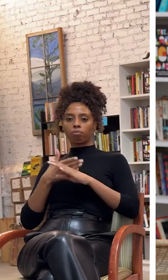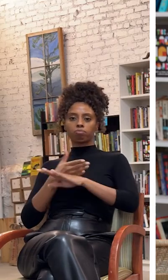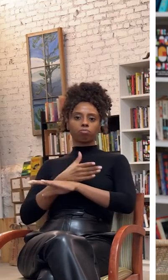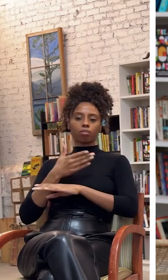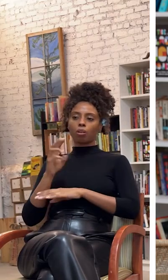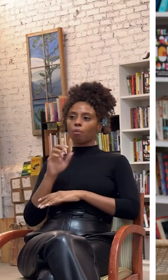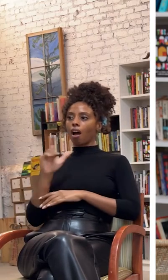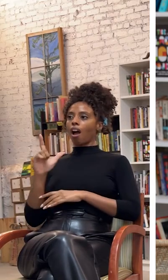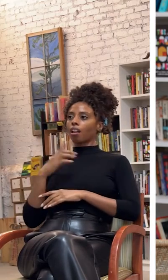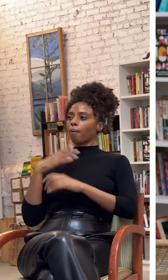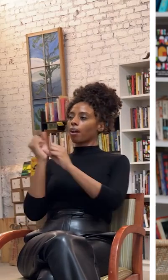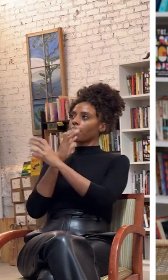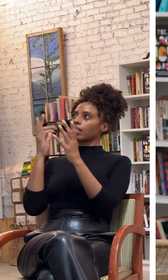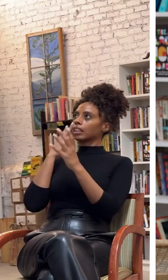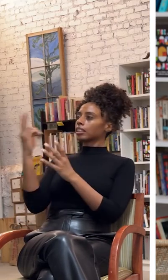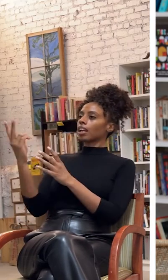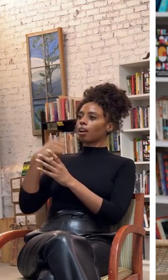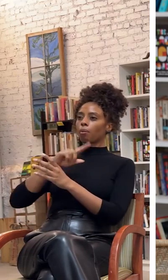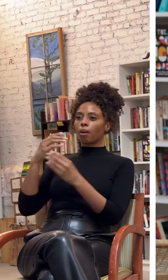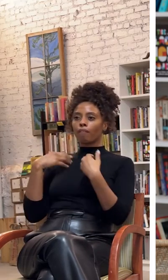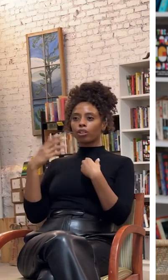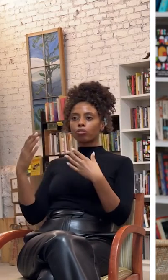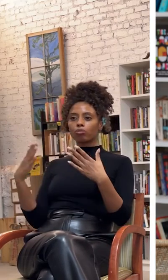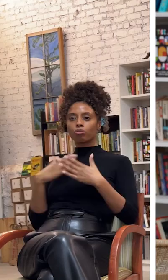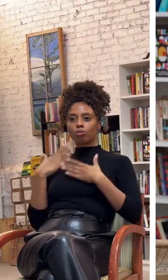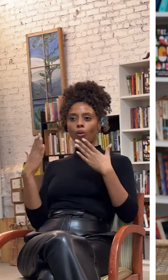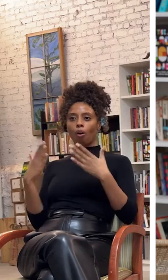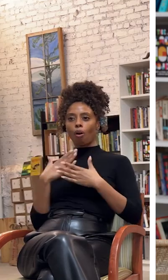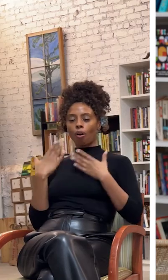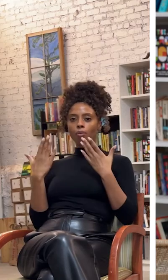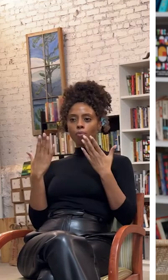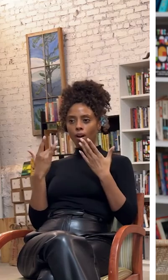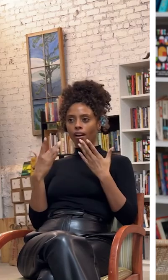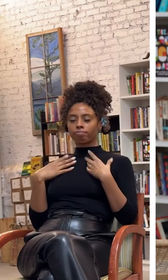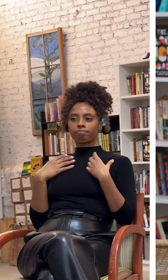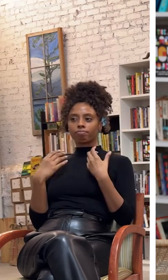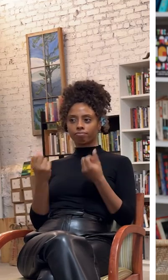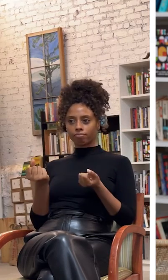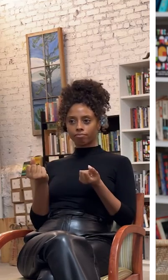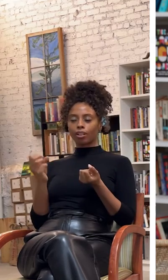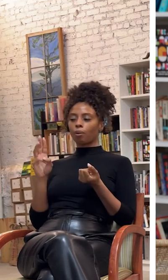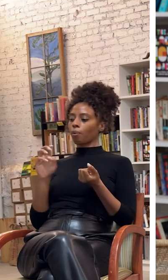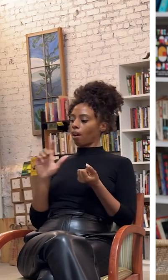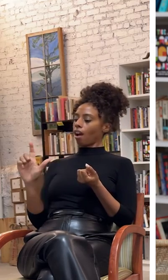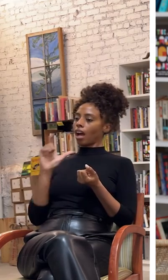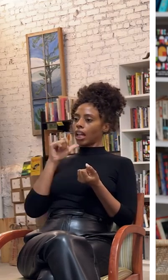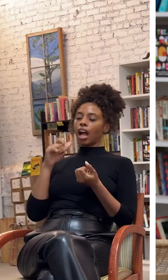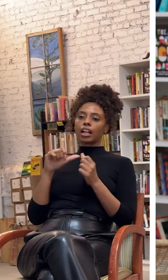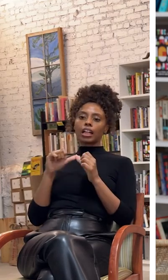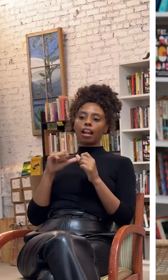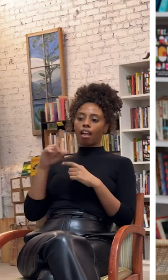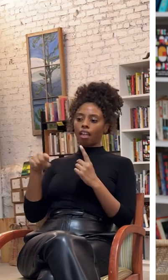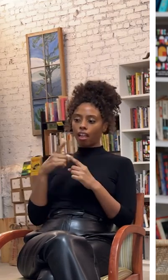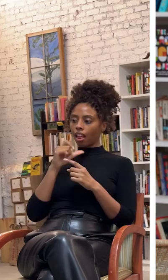in that vision, that's what I see, is that we really get to have joy in the sense of being well. That we're not going to be in this constant cycles of we don't have